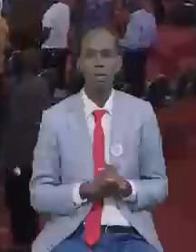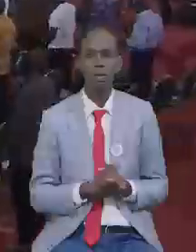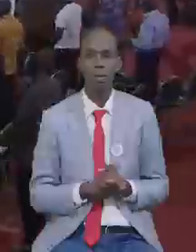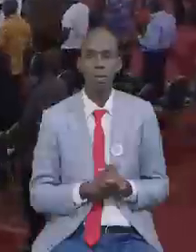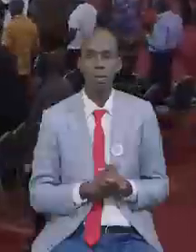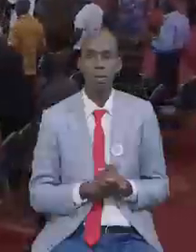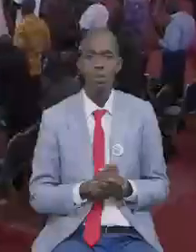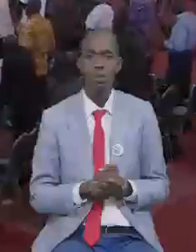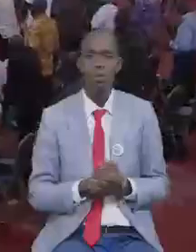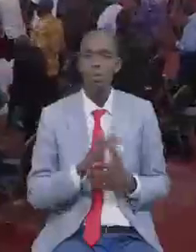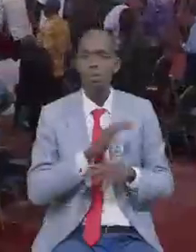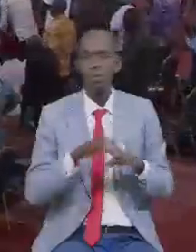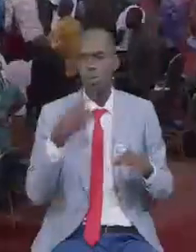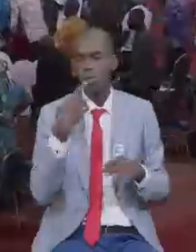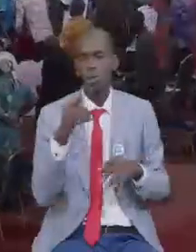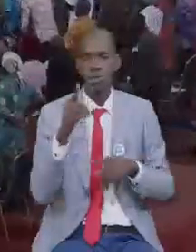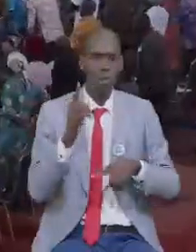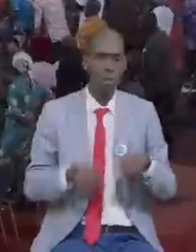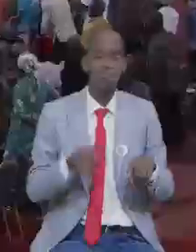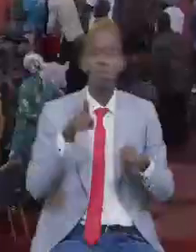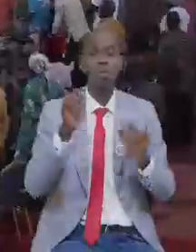Don't say you cannot. You can.